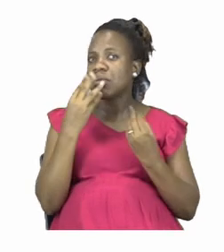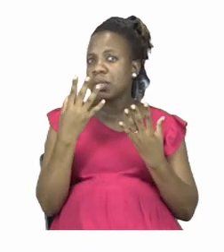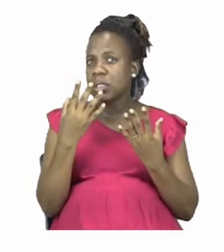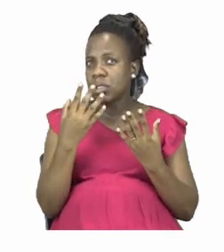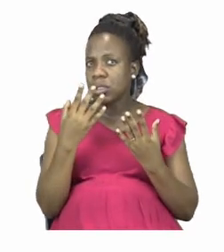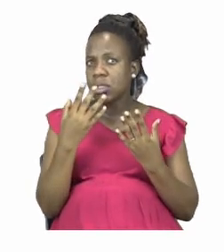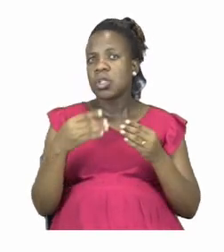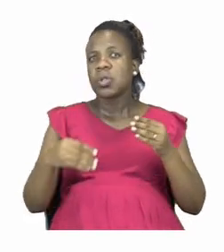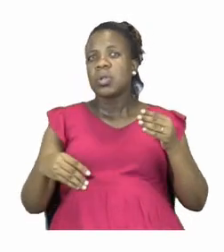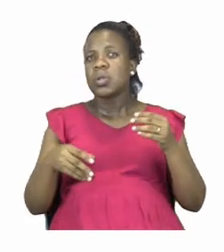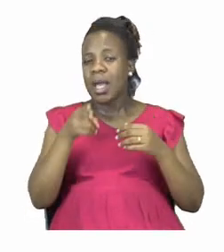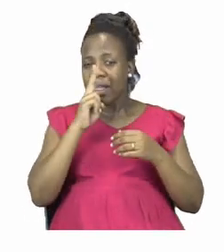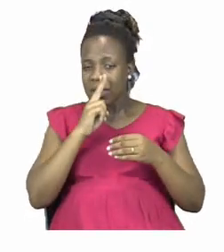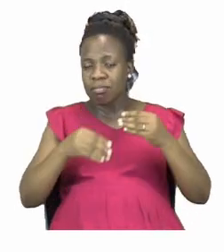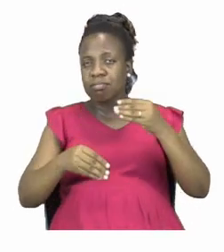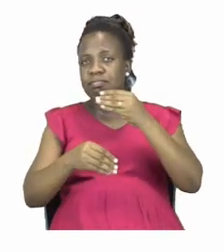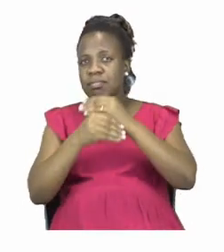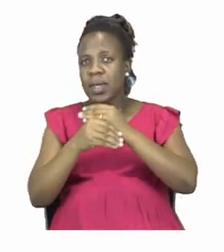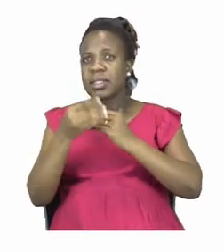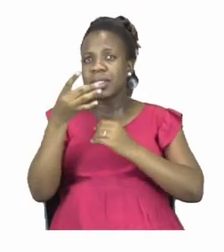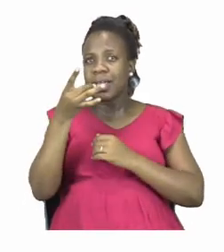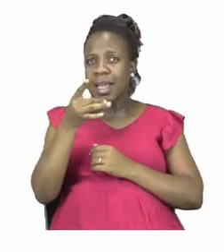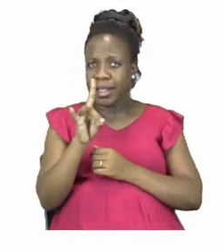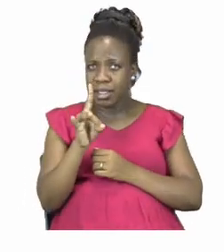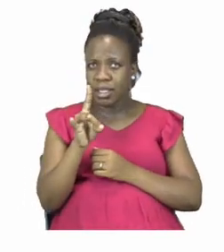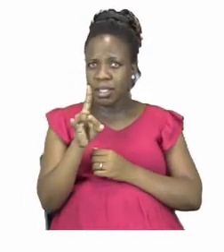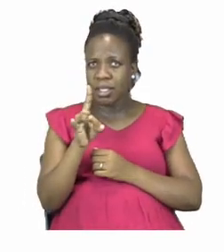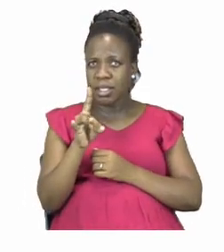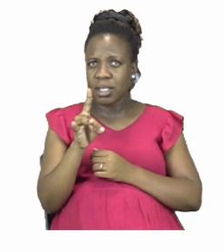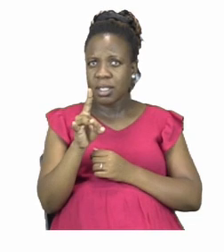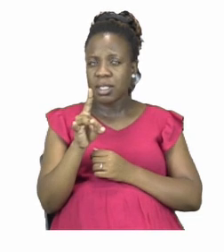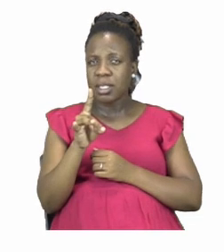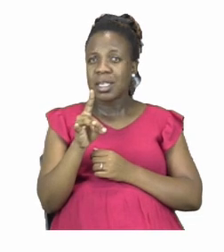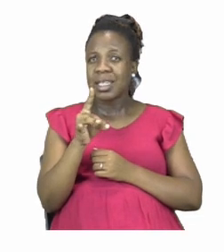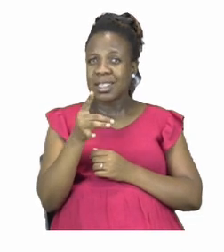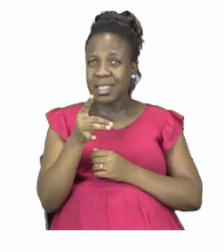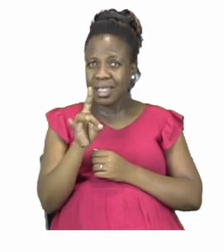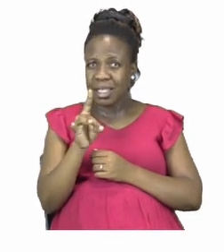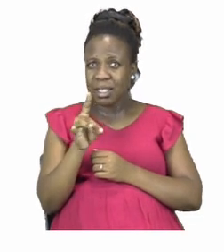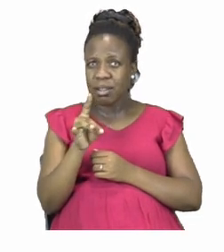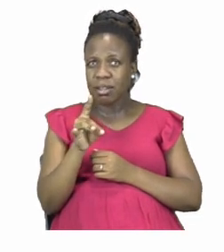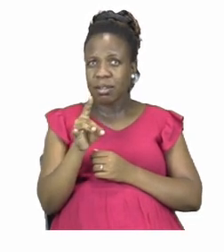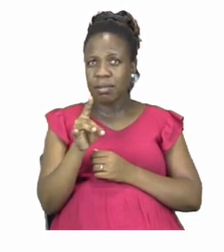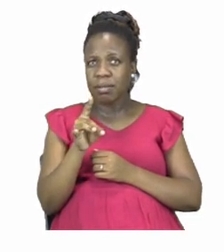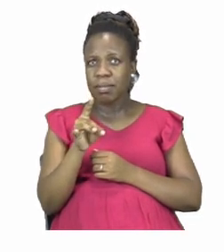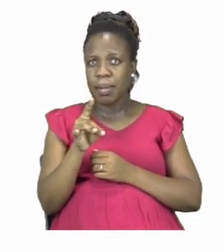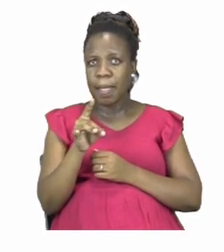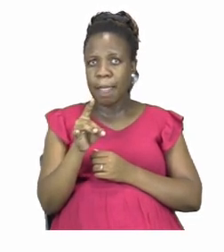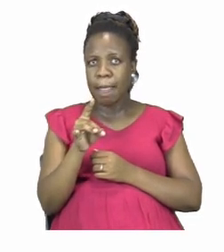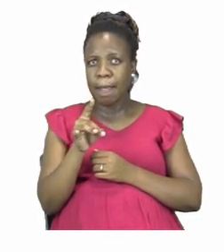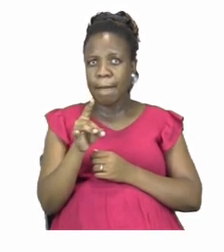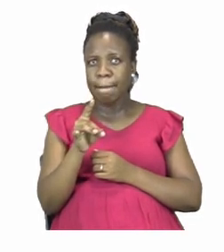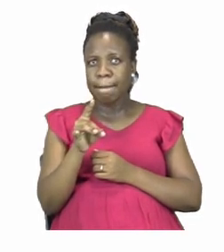And then the answer you have to add 8 to again. Now I'm quickly going to help you with this one